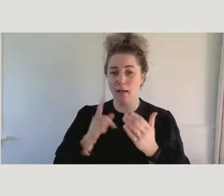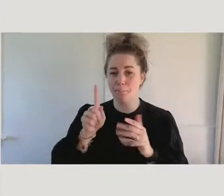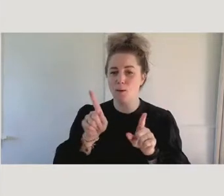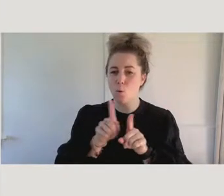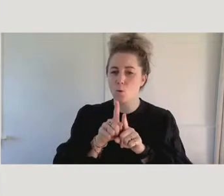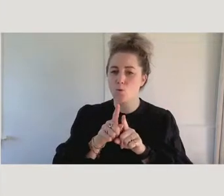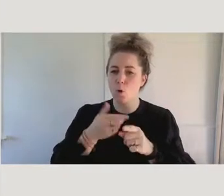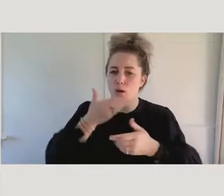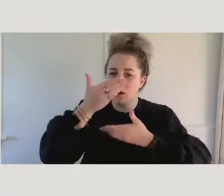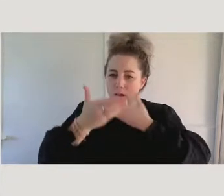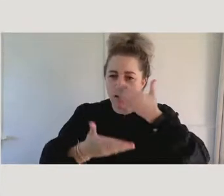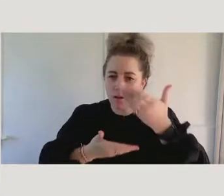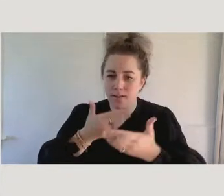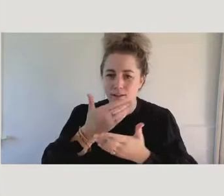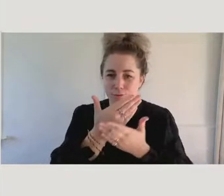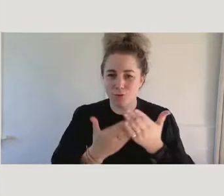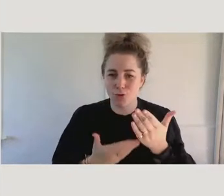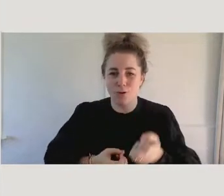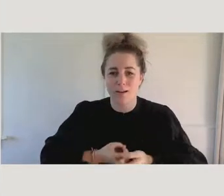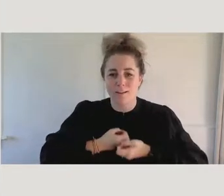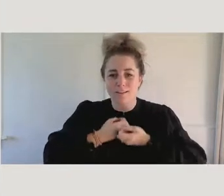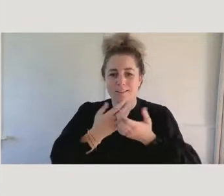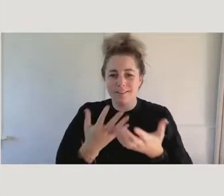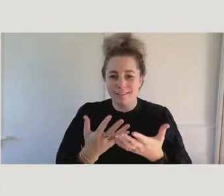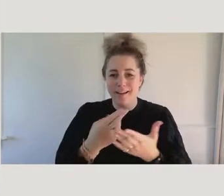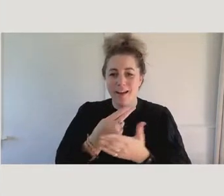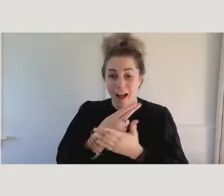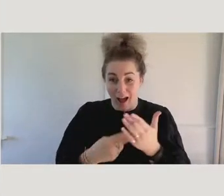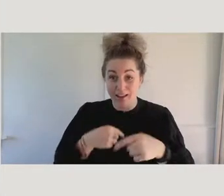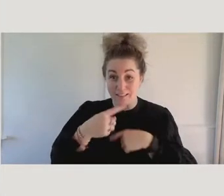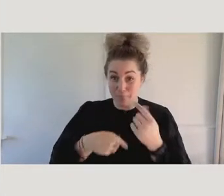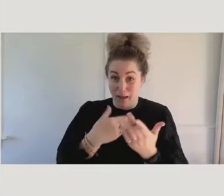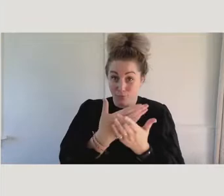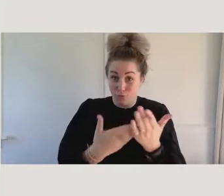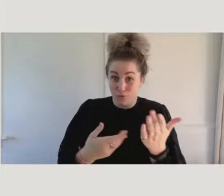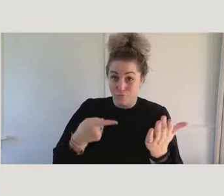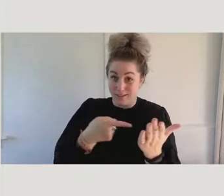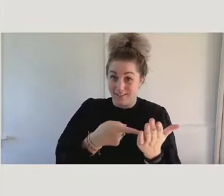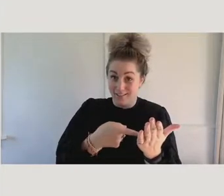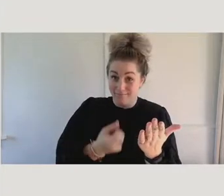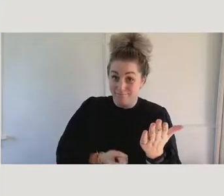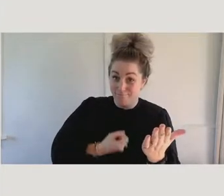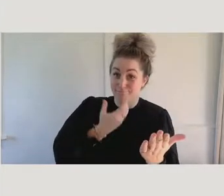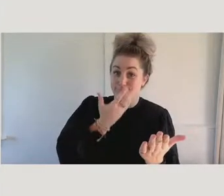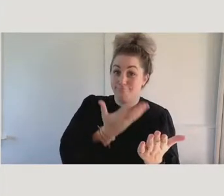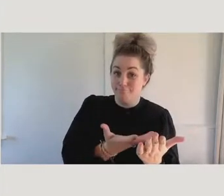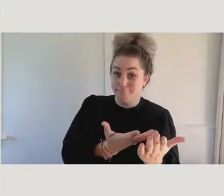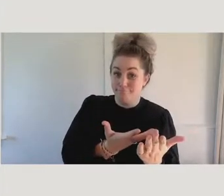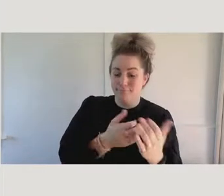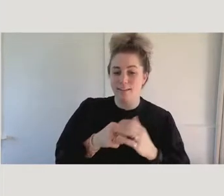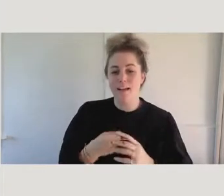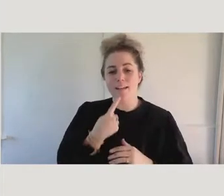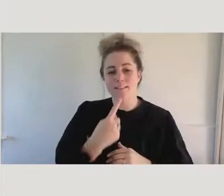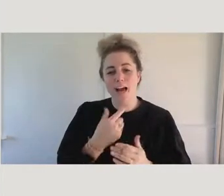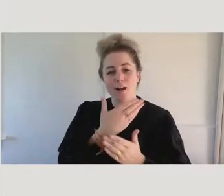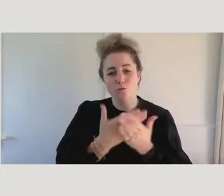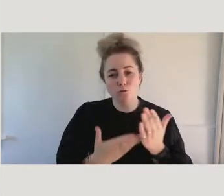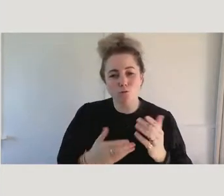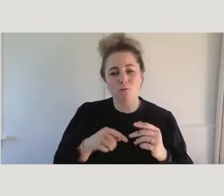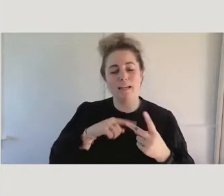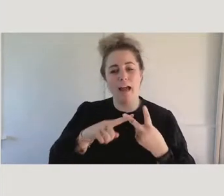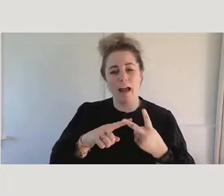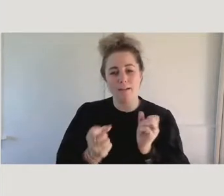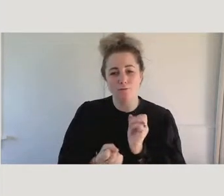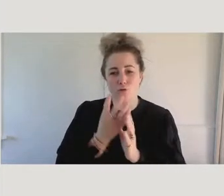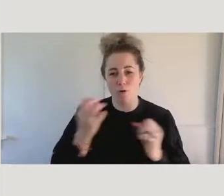telling of the stories and you know that as artists that's what it is all about it's telling our stories and just the